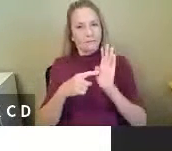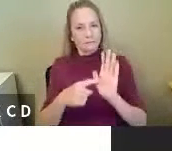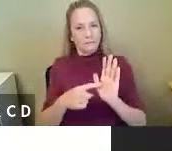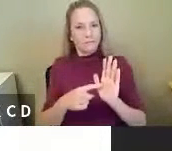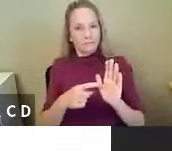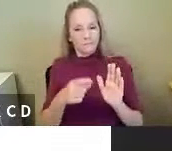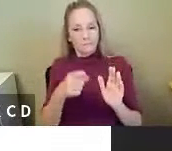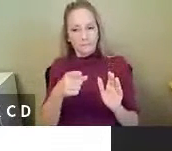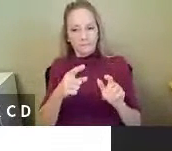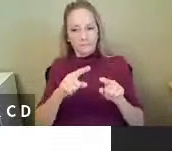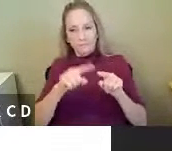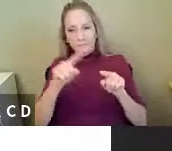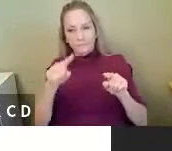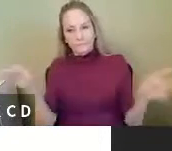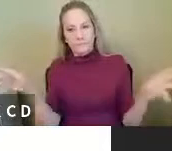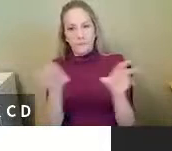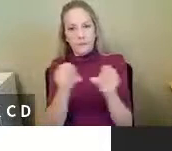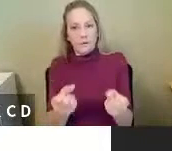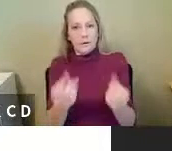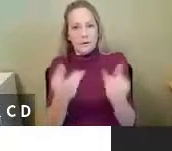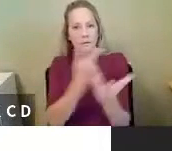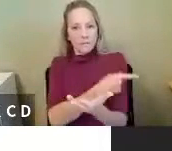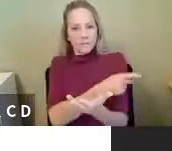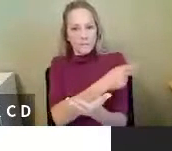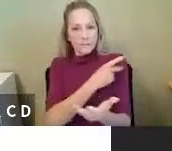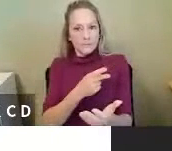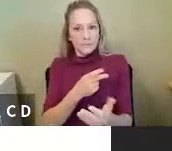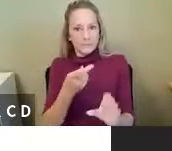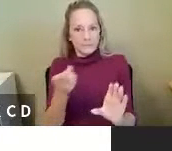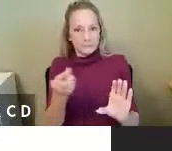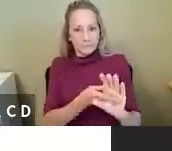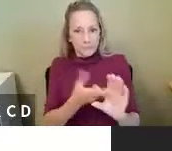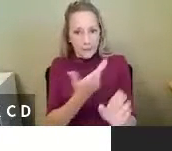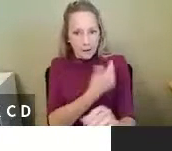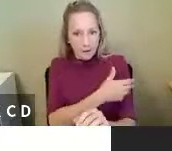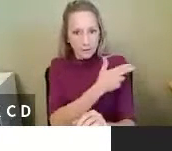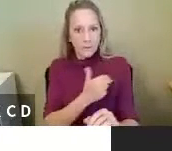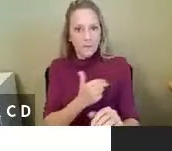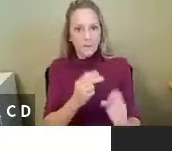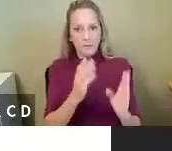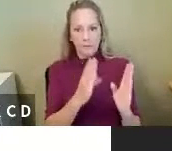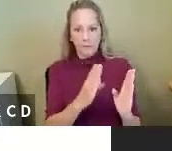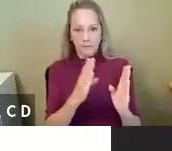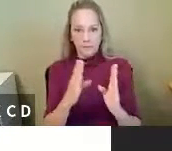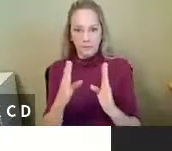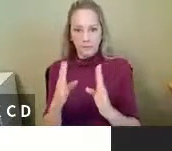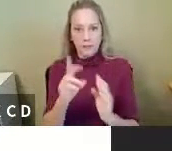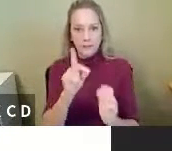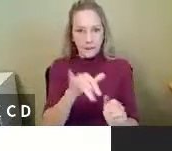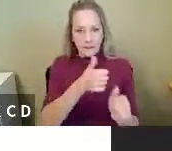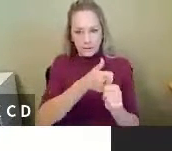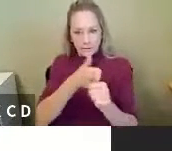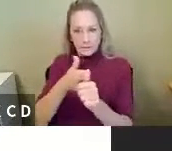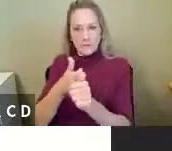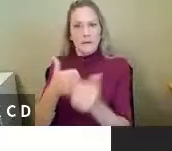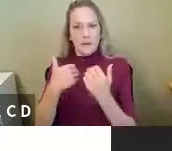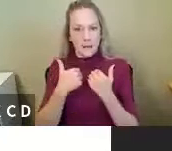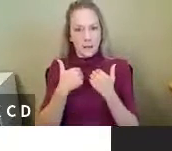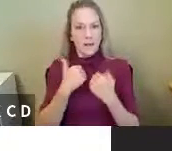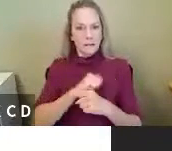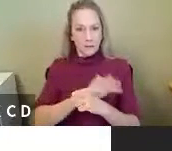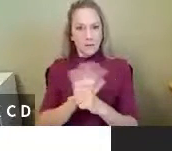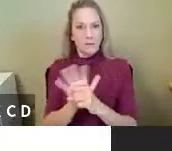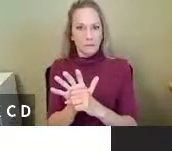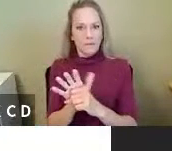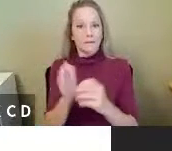slightly differently. That's the total number of patients in the hospital on each day who have COVID-19. Then